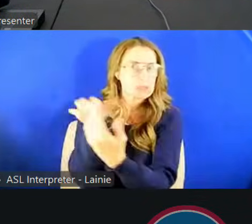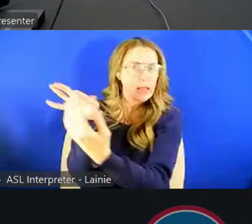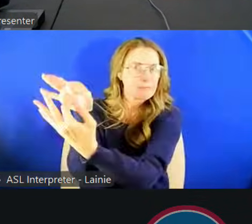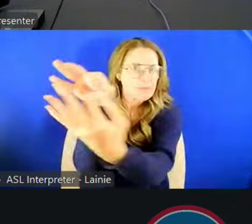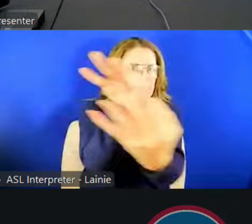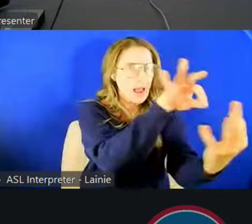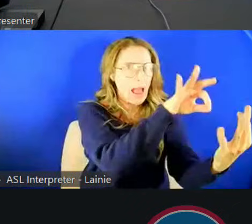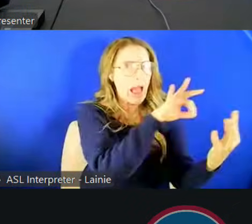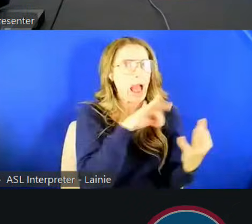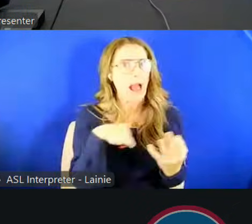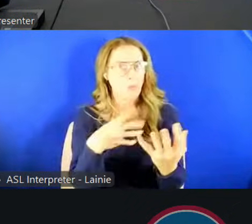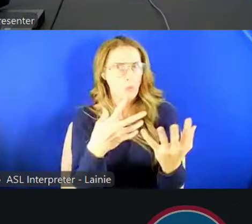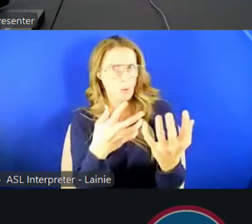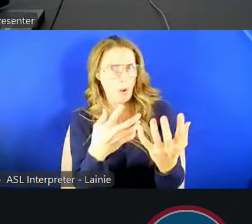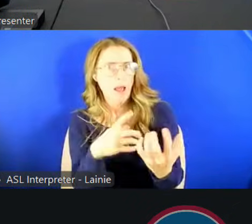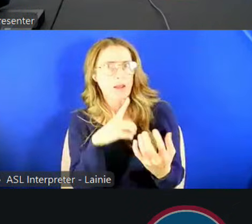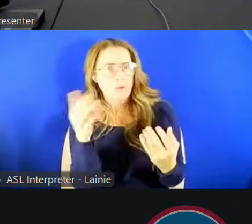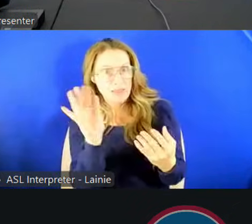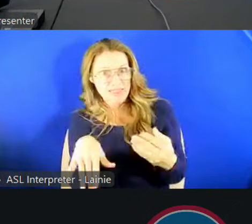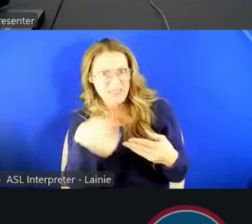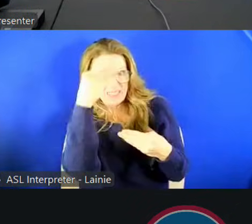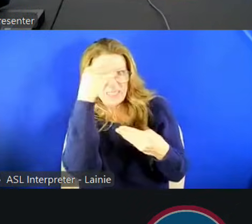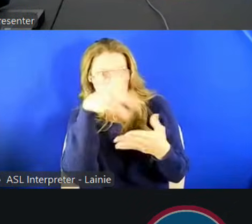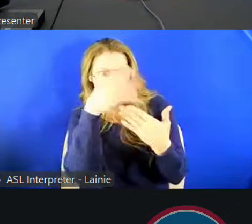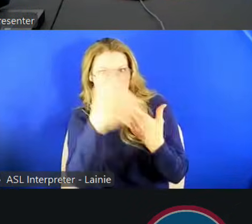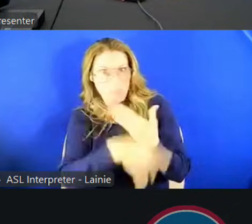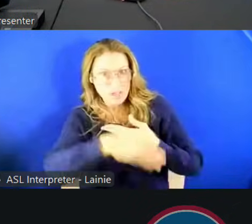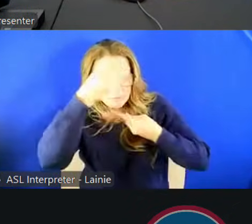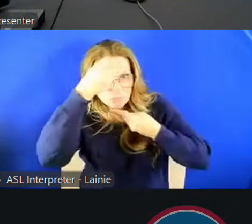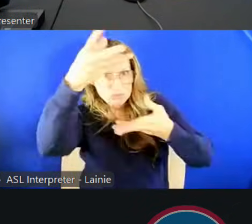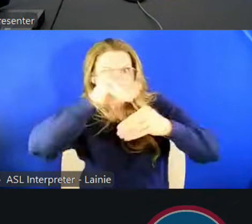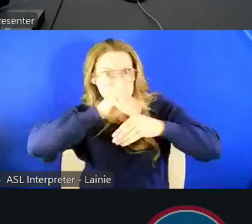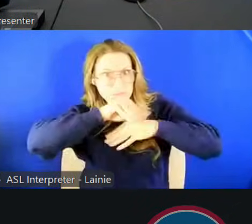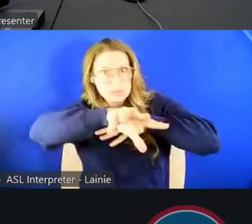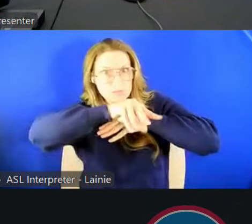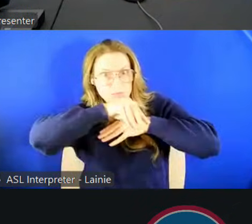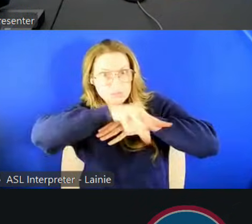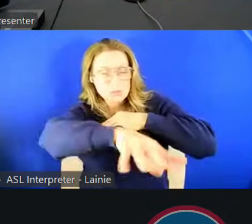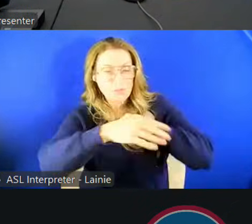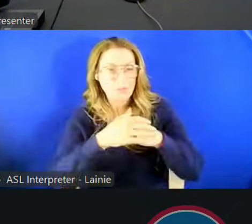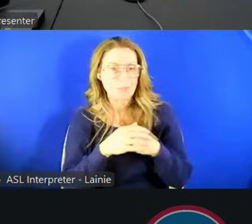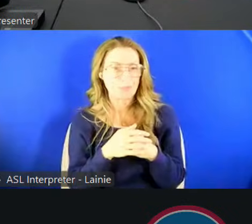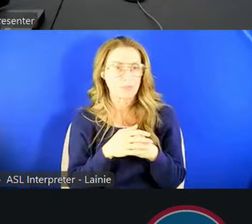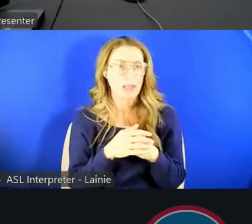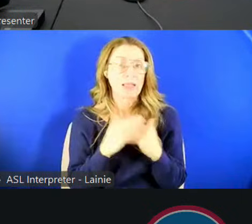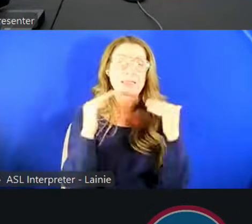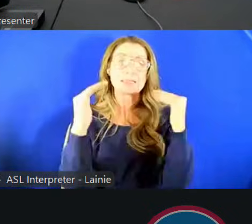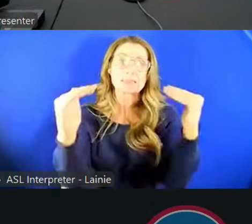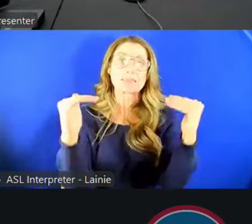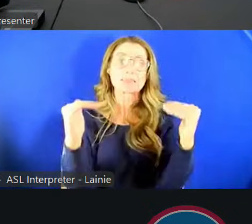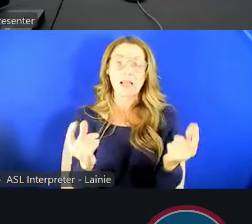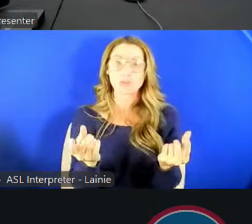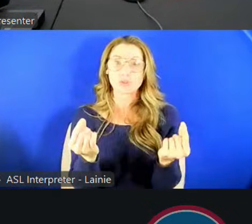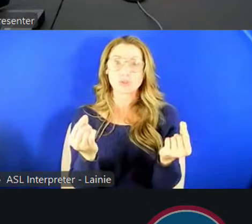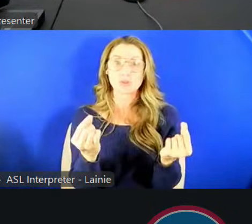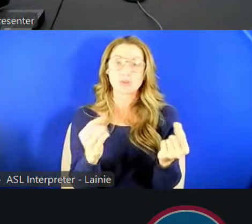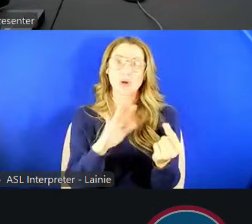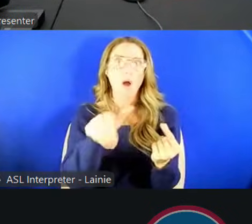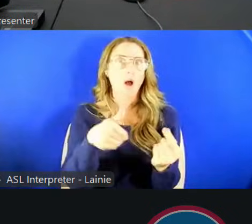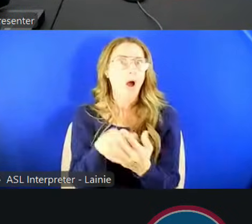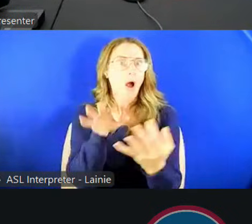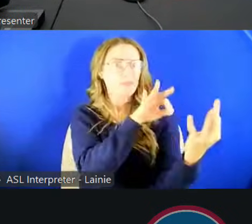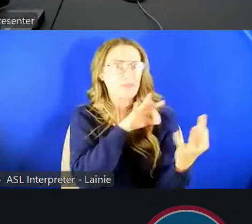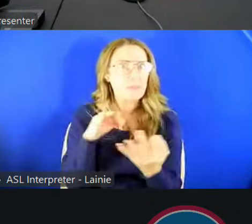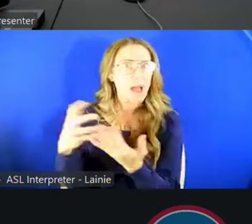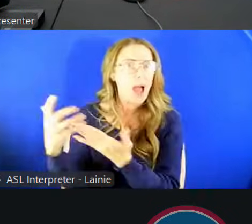the information about this project out there. So then the next steps after that, we're going to take all the feedback we heard from the community, work